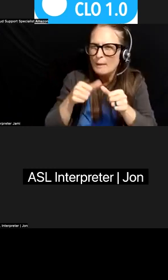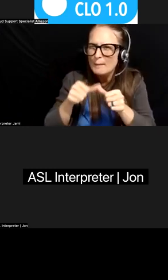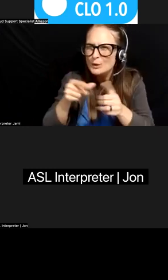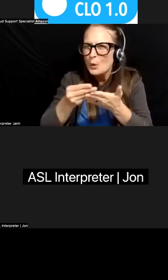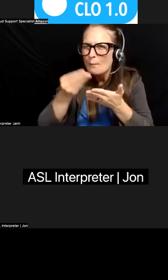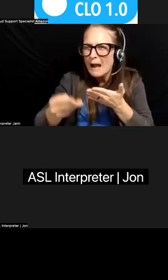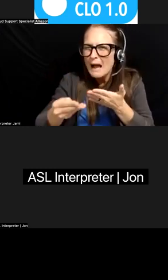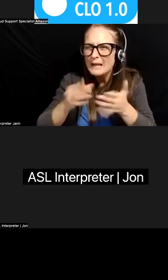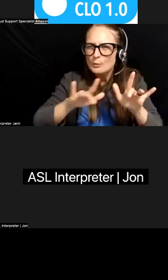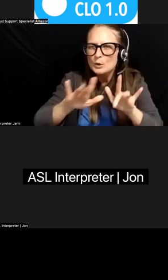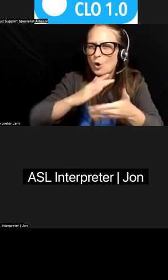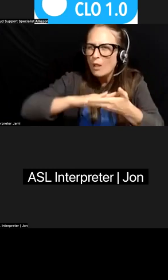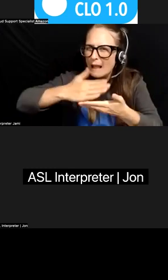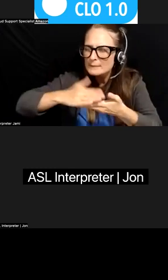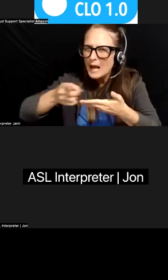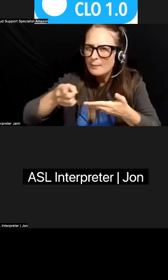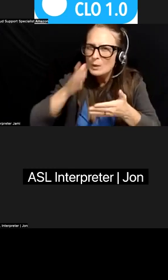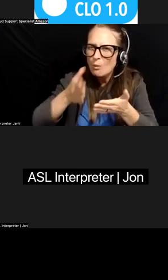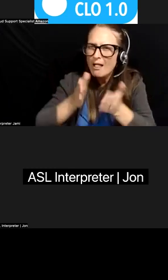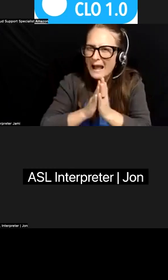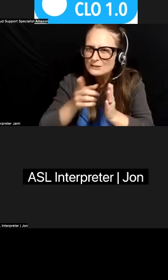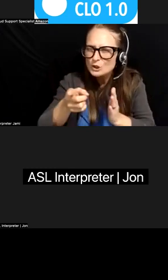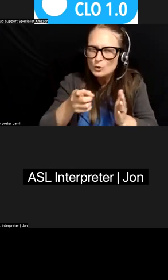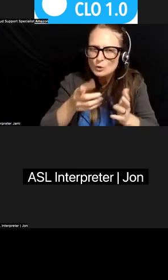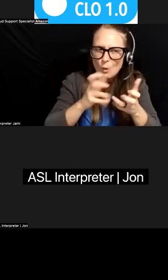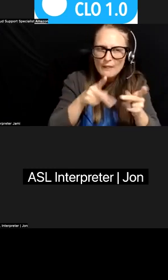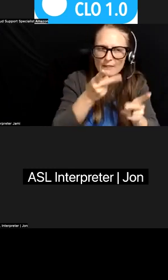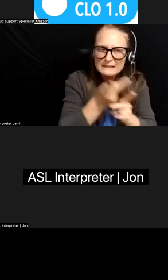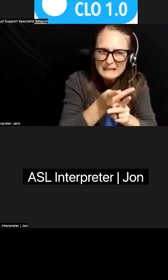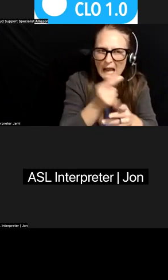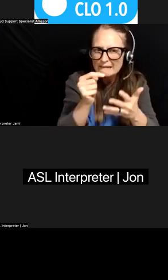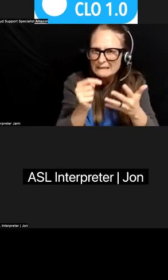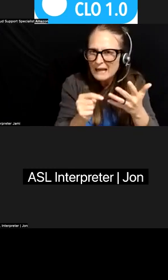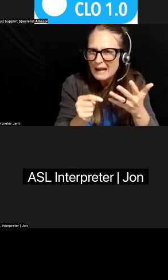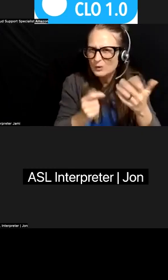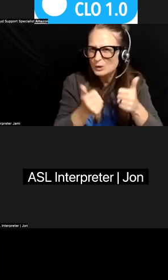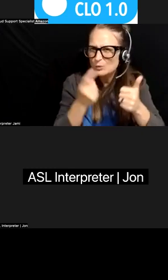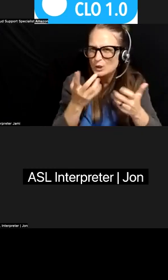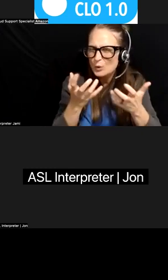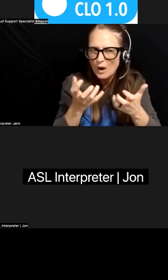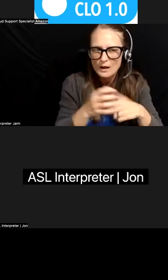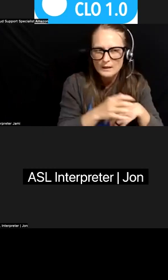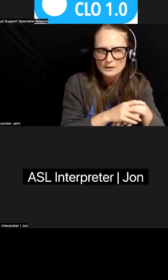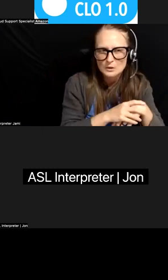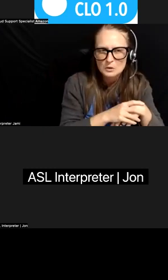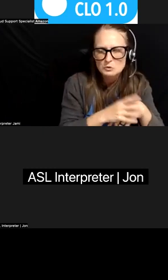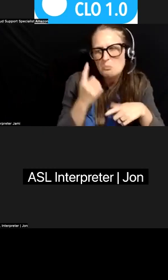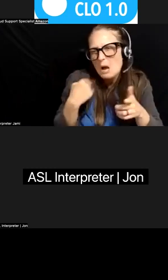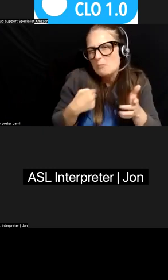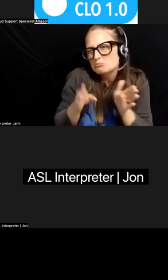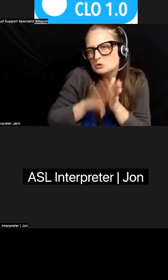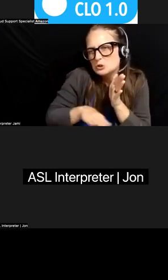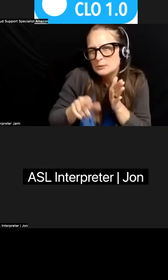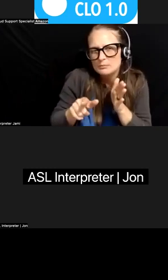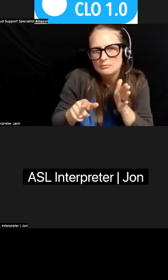it asks you, you want, this kind of process. So here I'm gonna just test it. So I'm gonna go cheap. This is called the